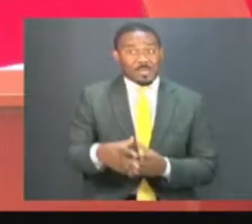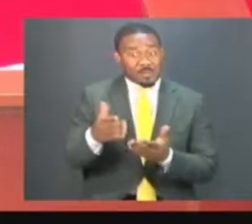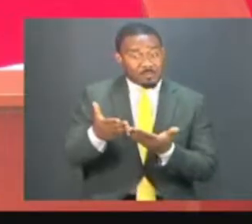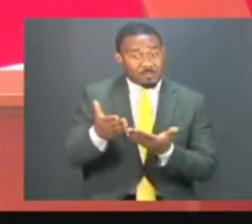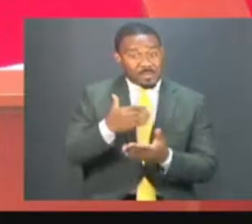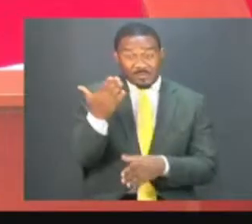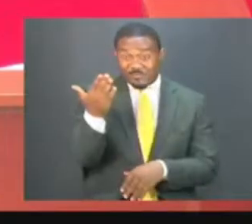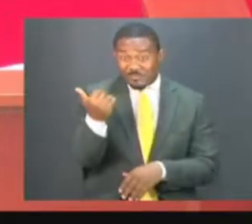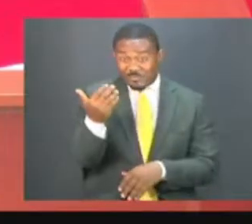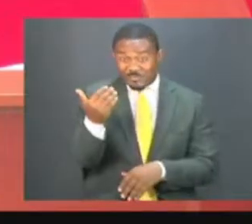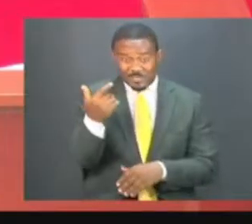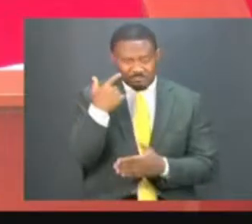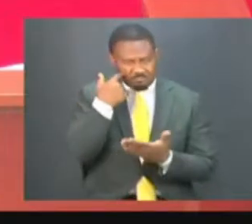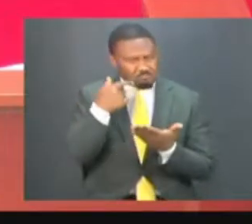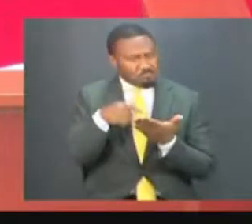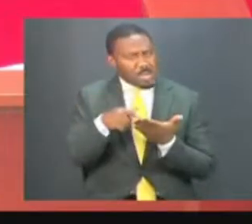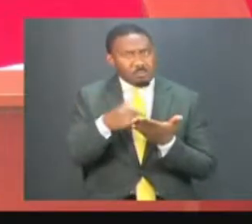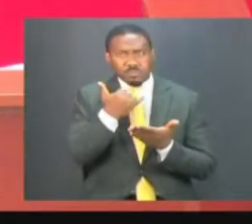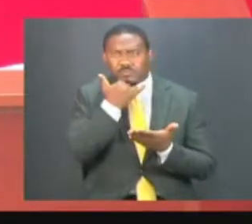15?